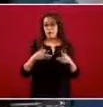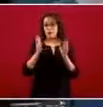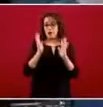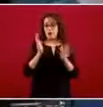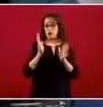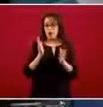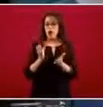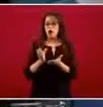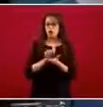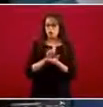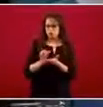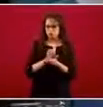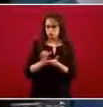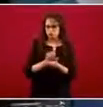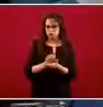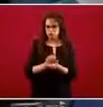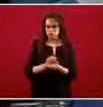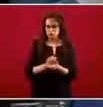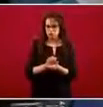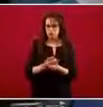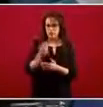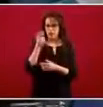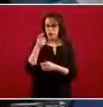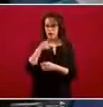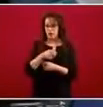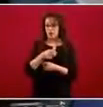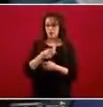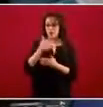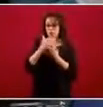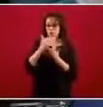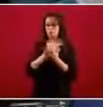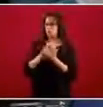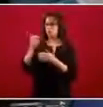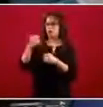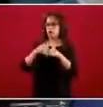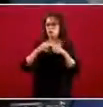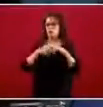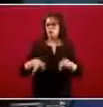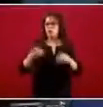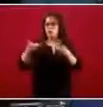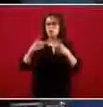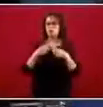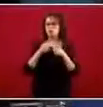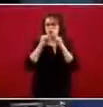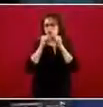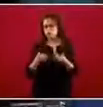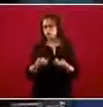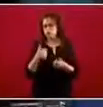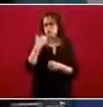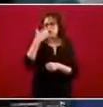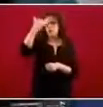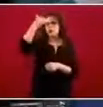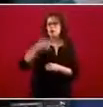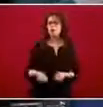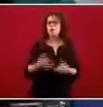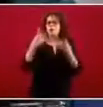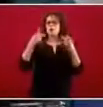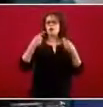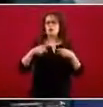the recovered patients, I would like to talk also about how many people have recovered so far,